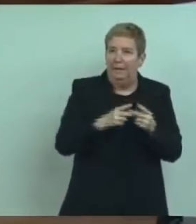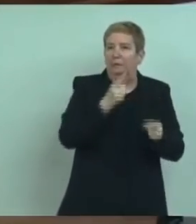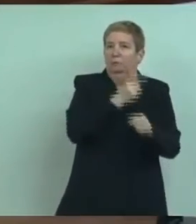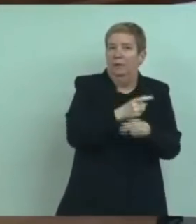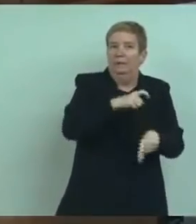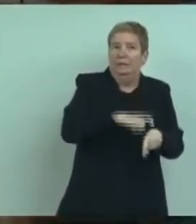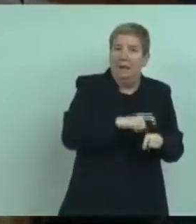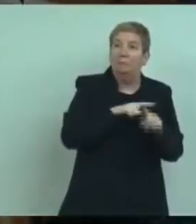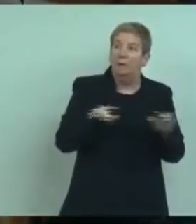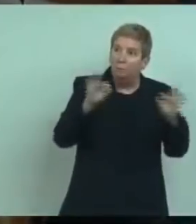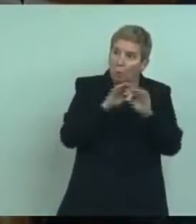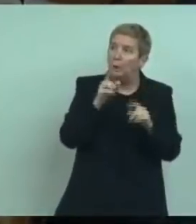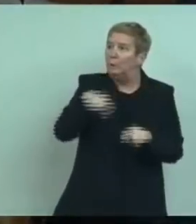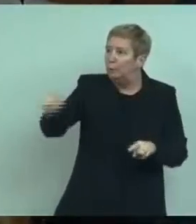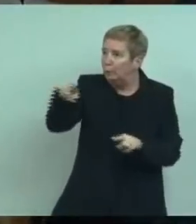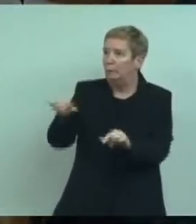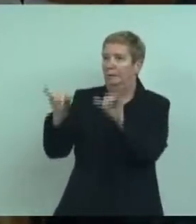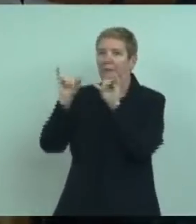Thank you.